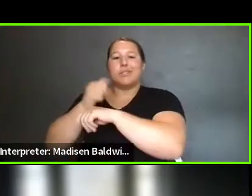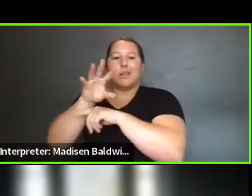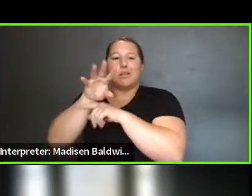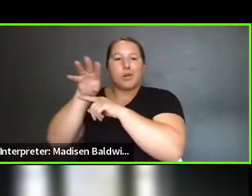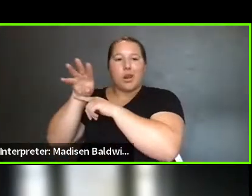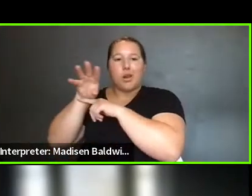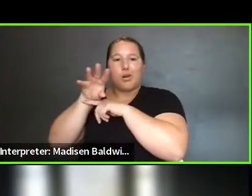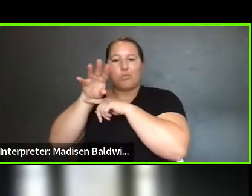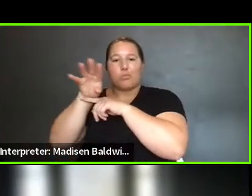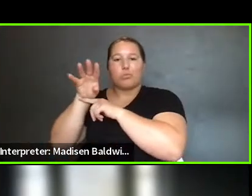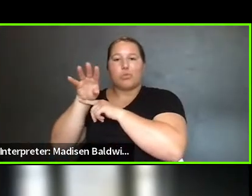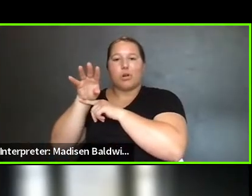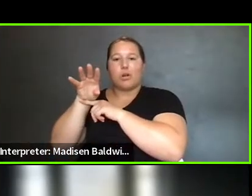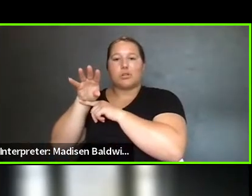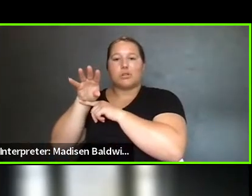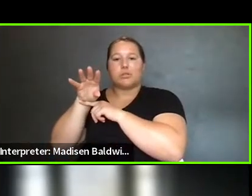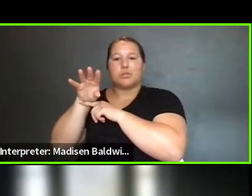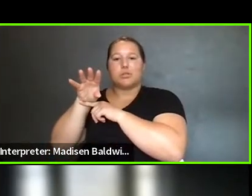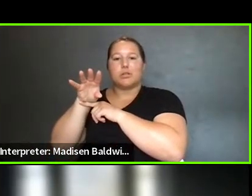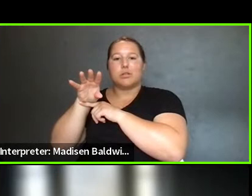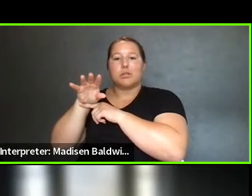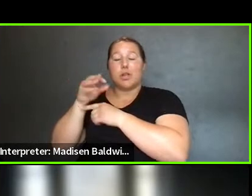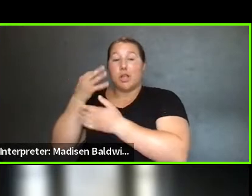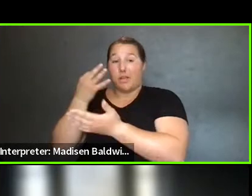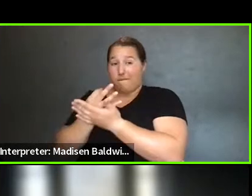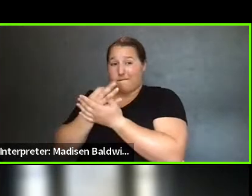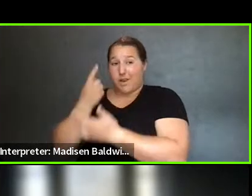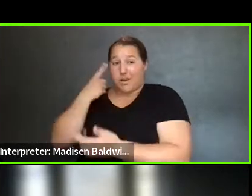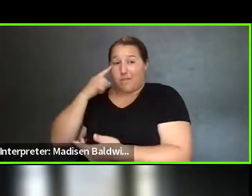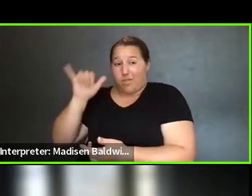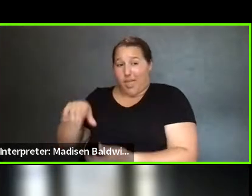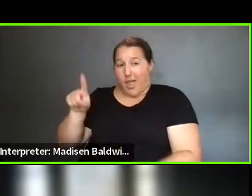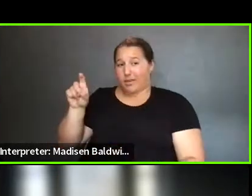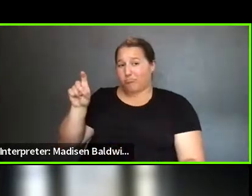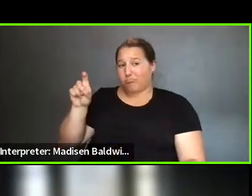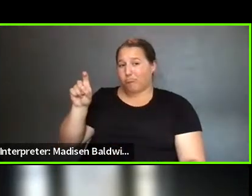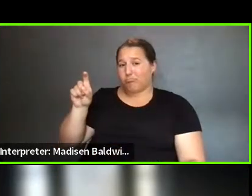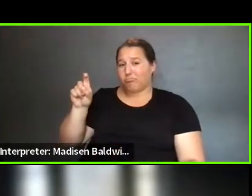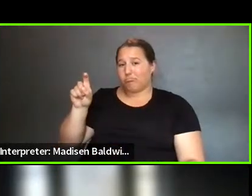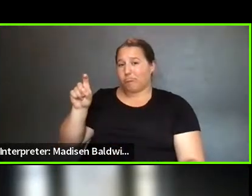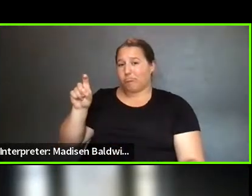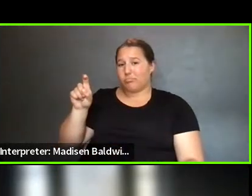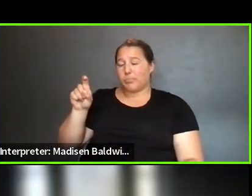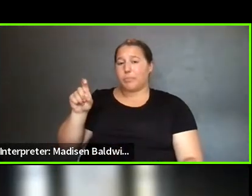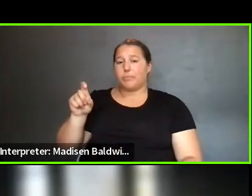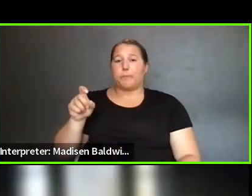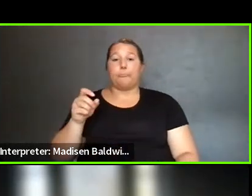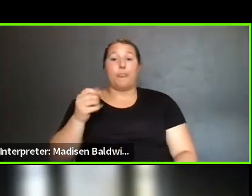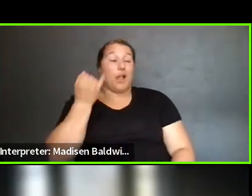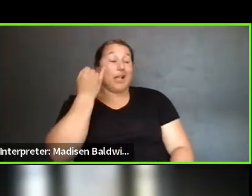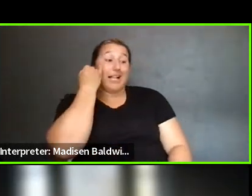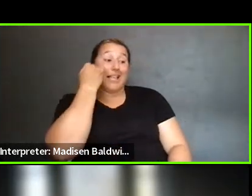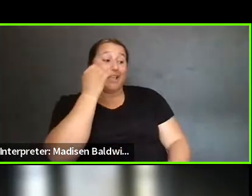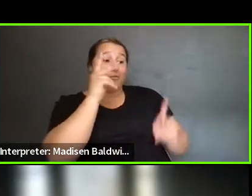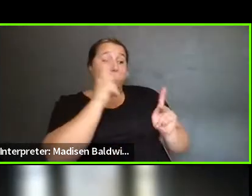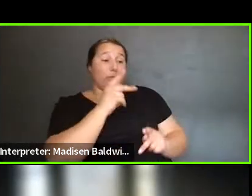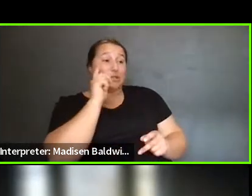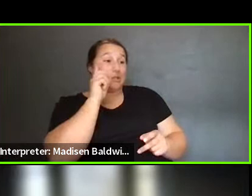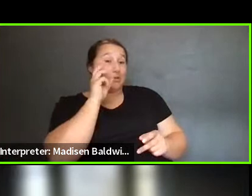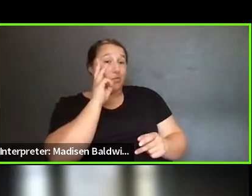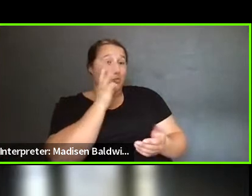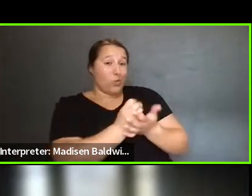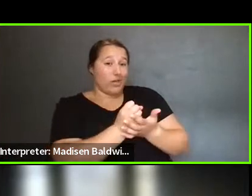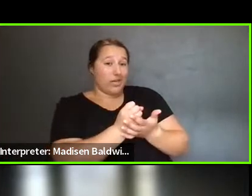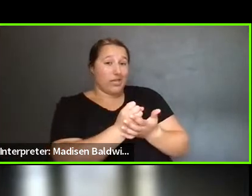the perimeter around their home? Is there funding for all of that already in place? Well, if someone is a witness for the state, then the